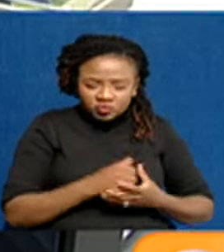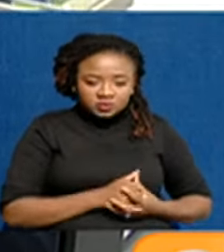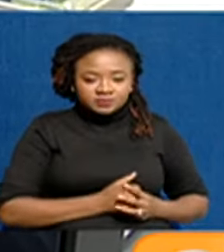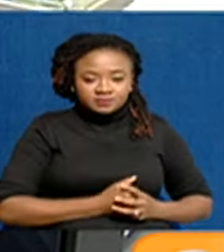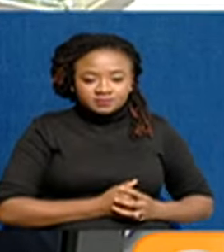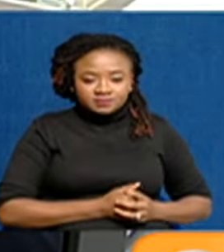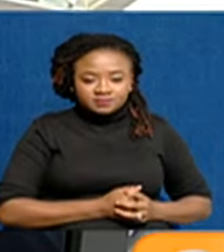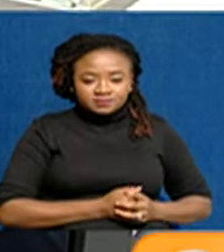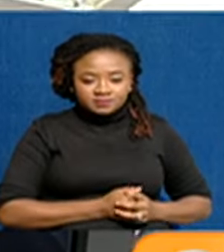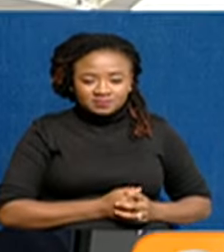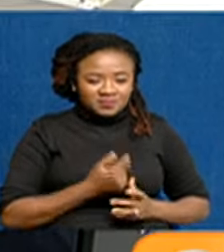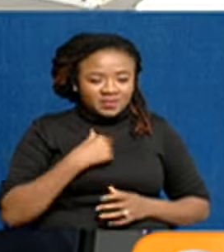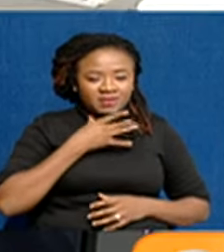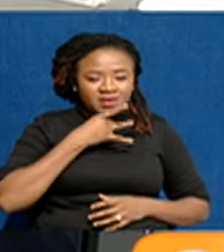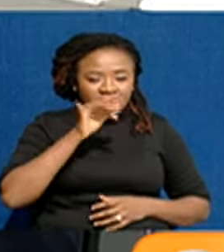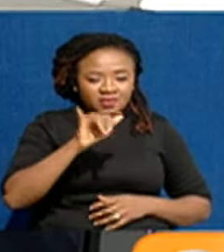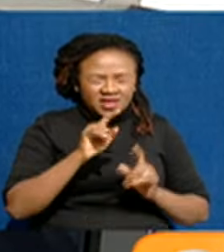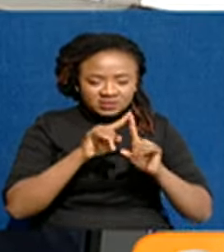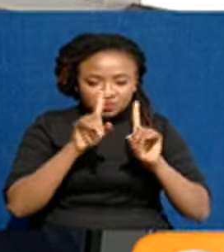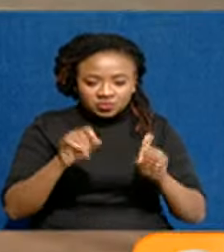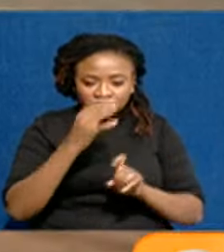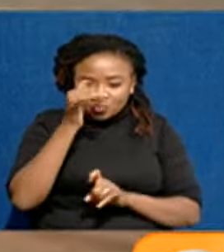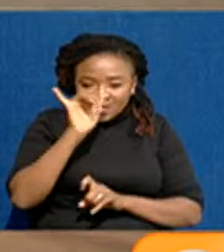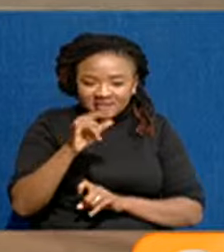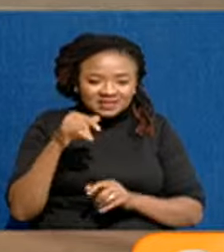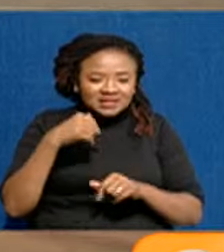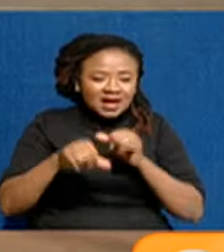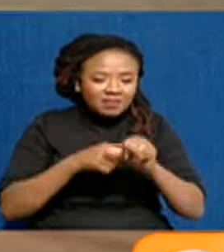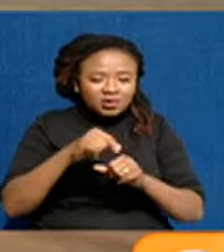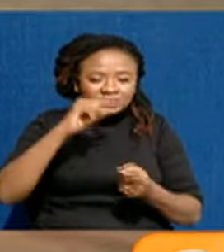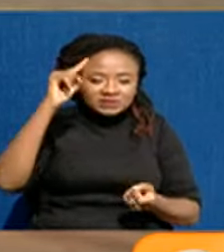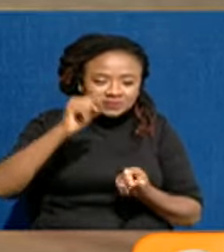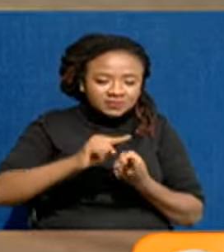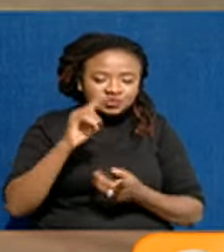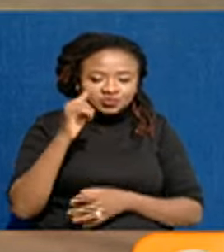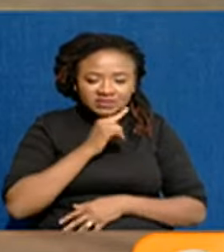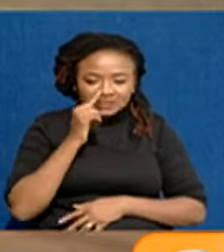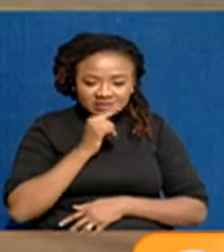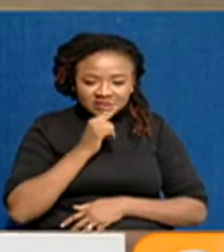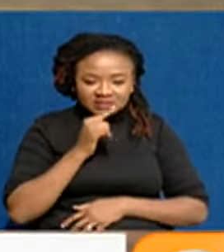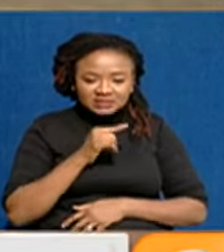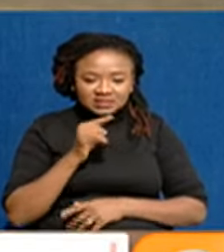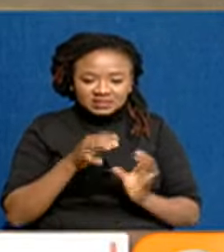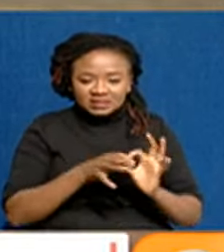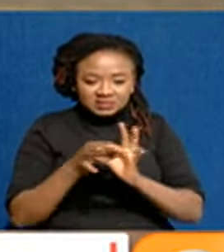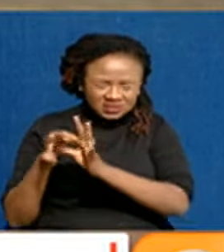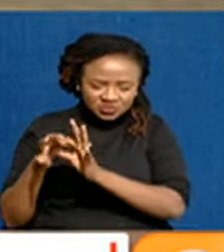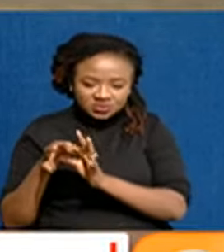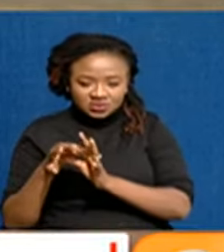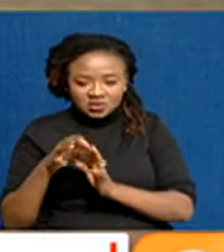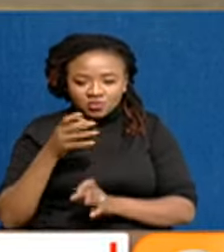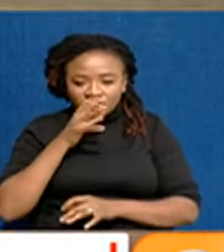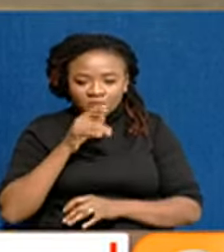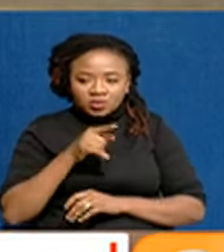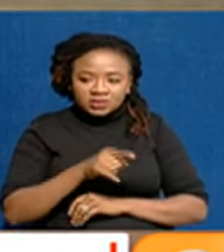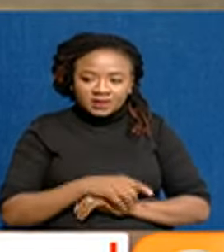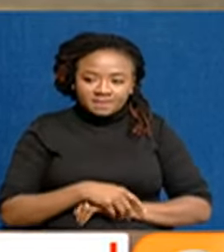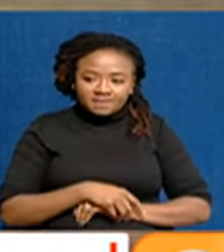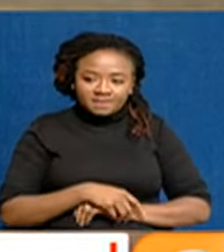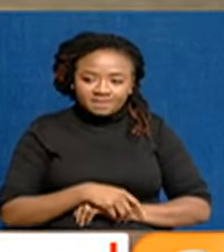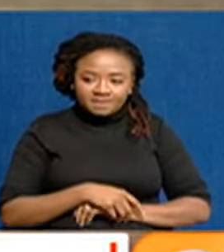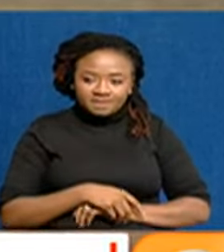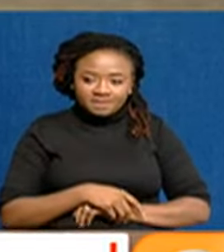And I like that question because it's about risk reduction now. How do we reduce the risks that could be associated with the flooding? And I like